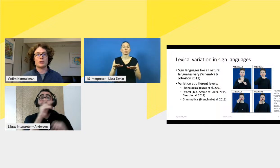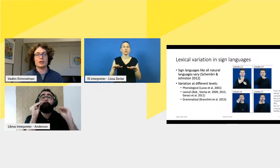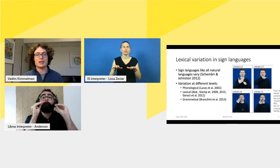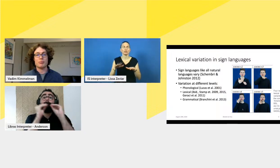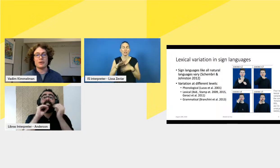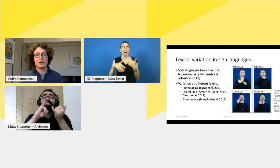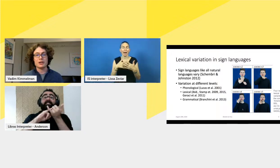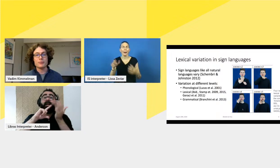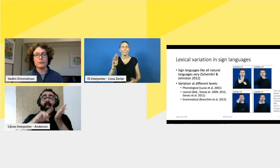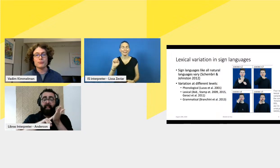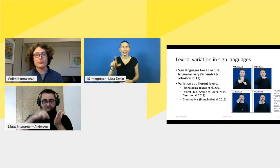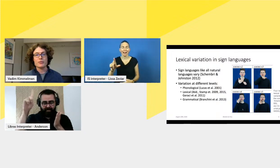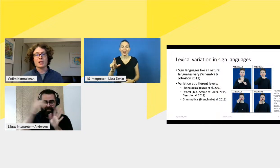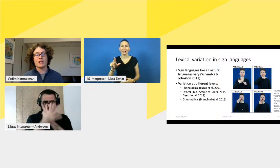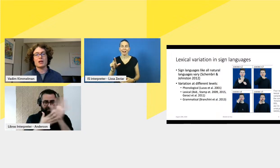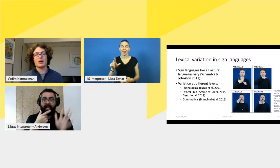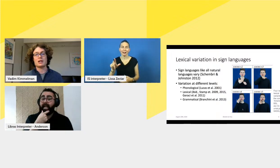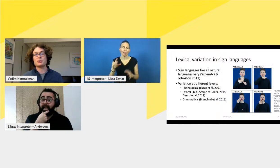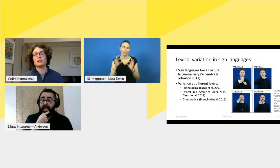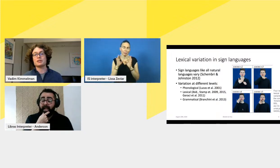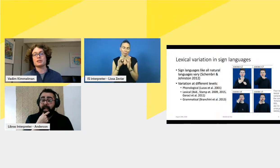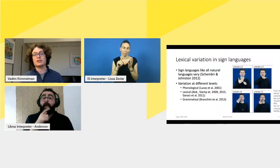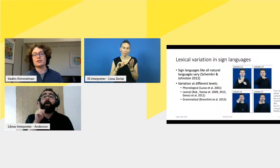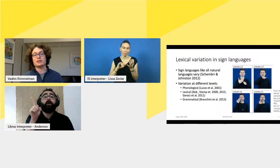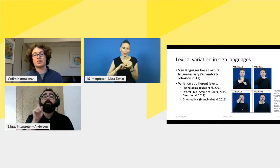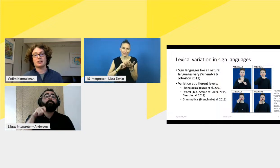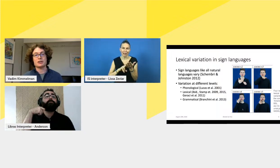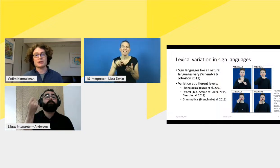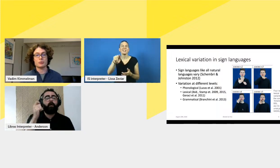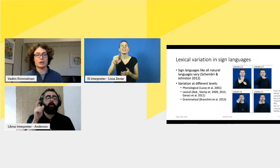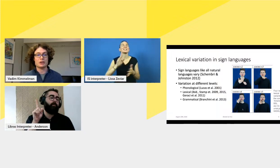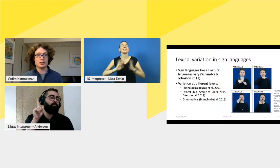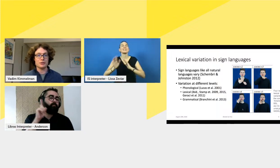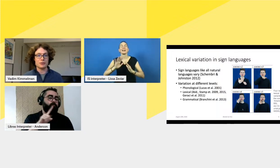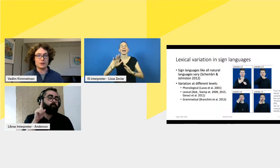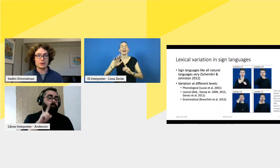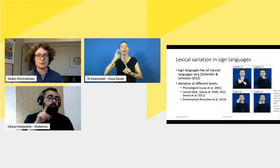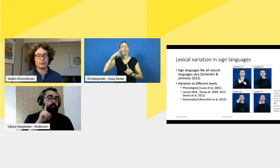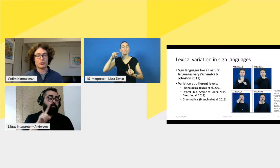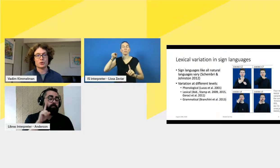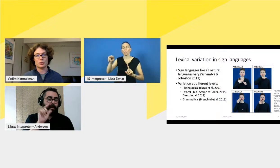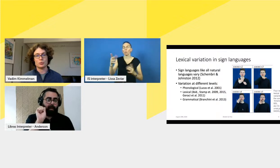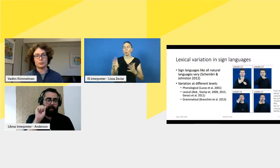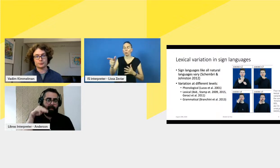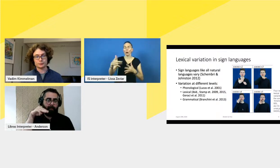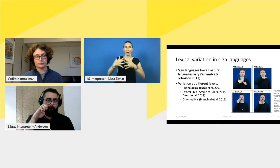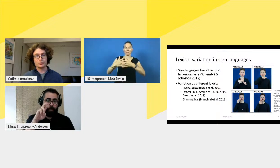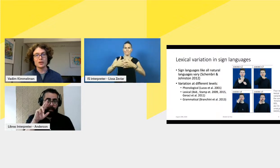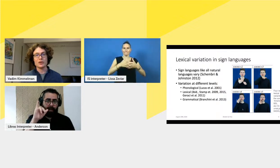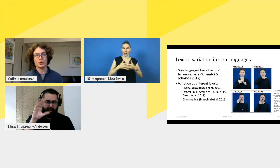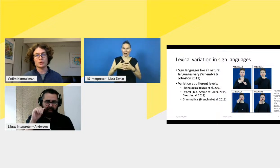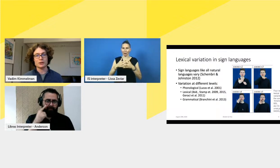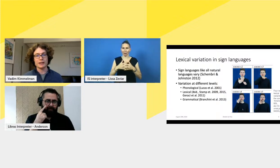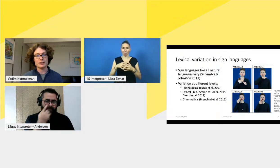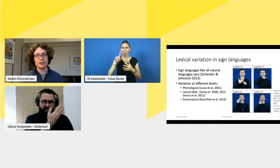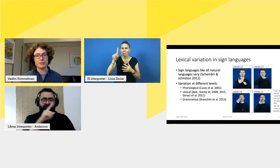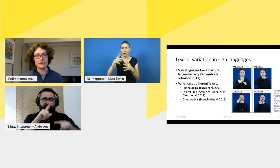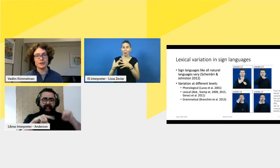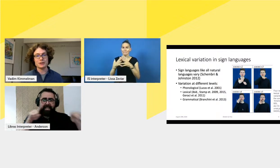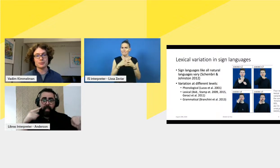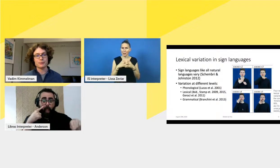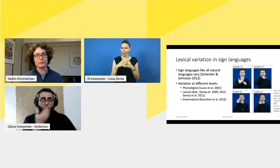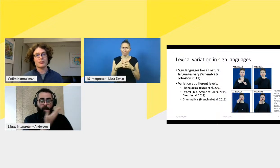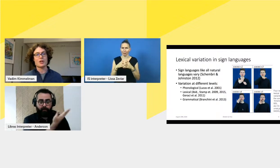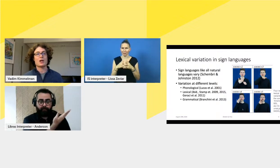signs for America, and you can see that the signs are completely different. So those are